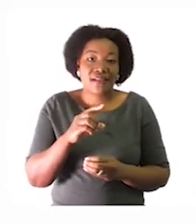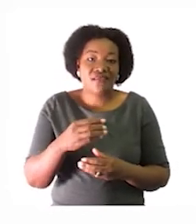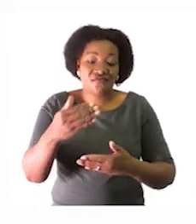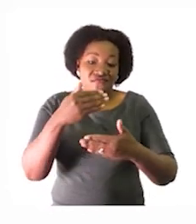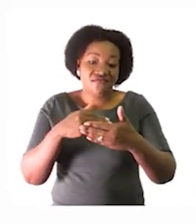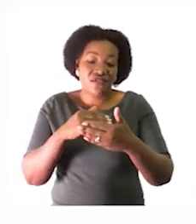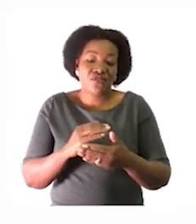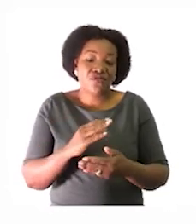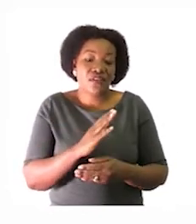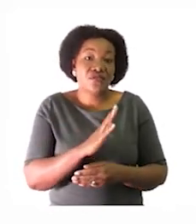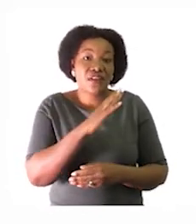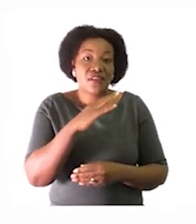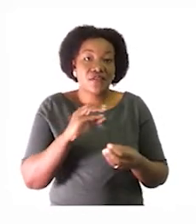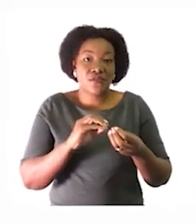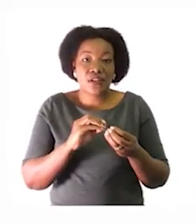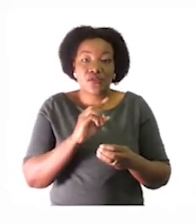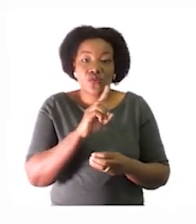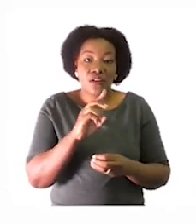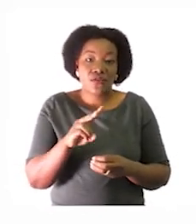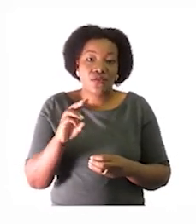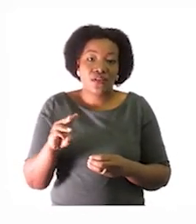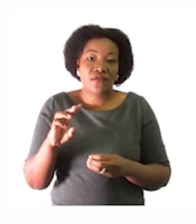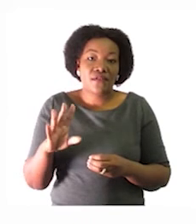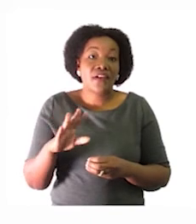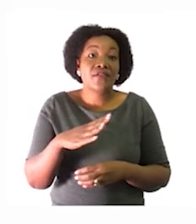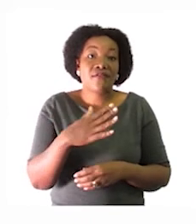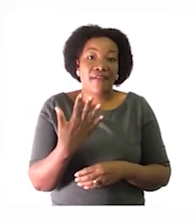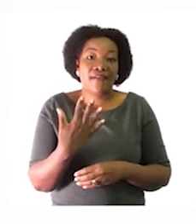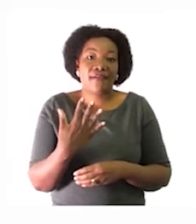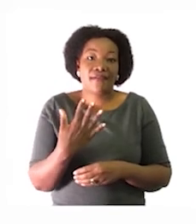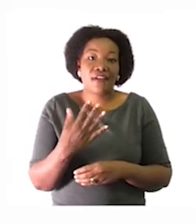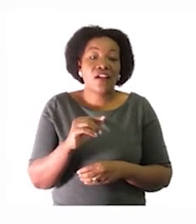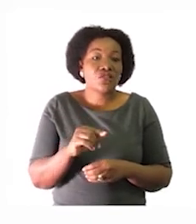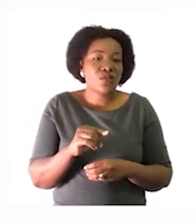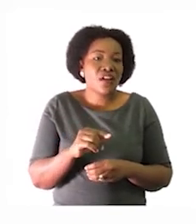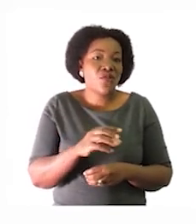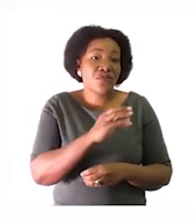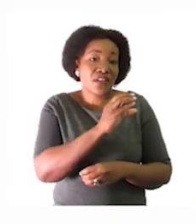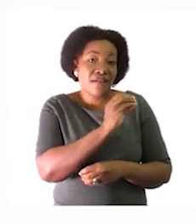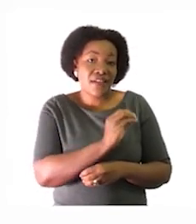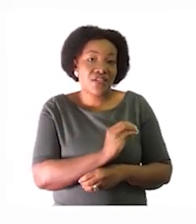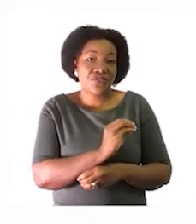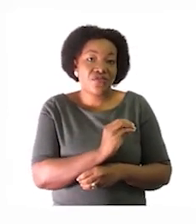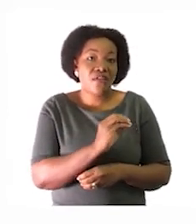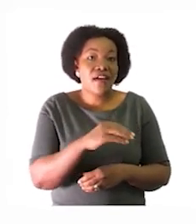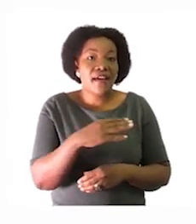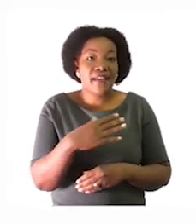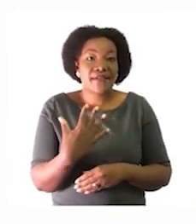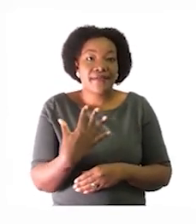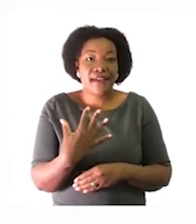fives. 0, we always count five places forward, and then we will find our next